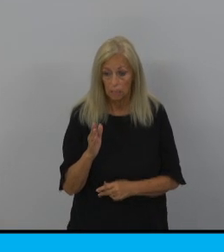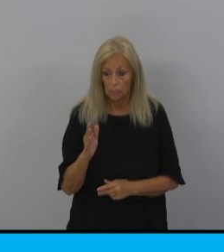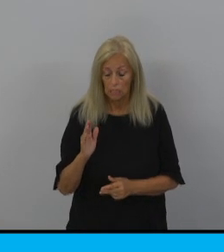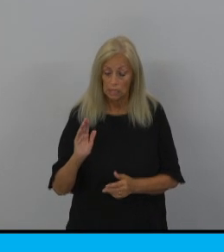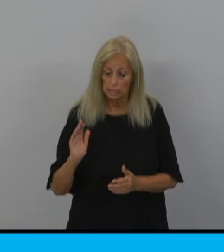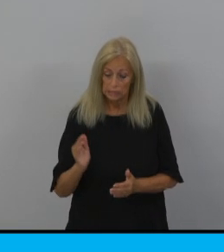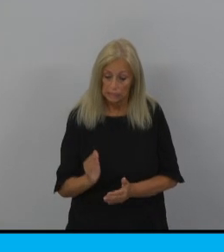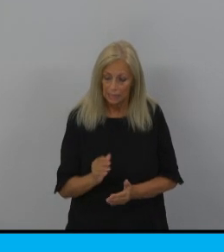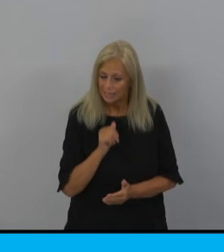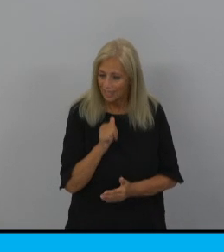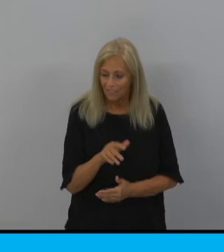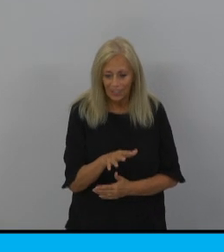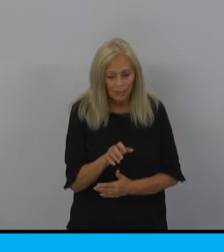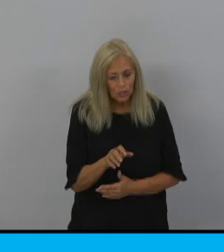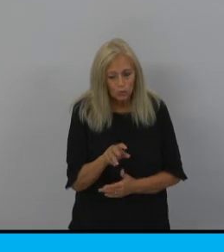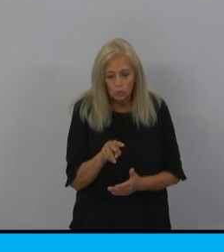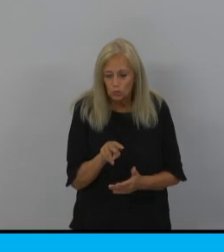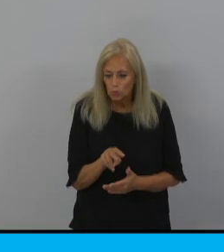that down, not the